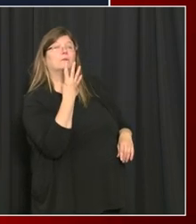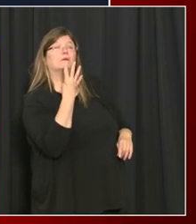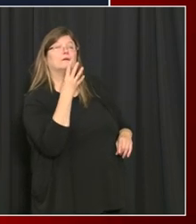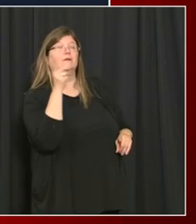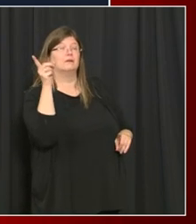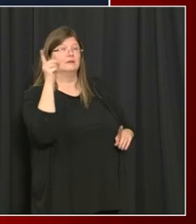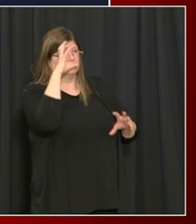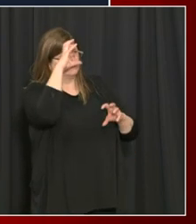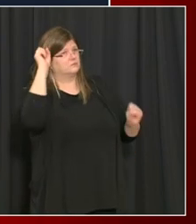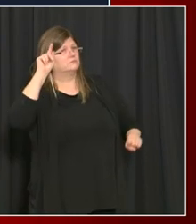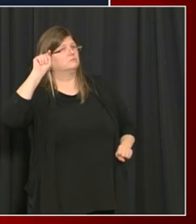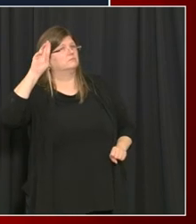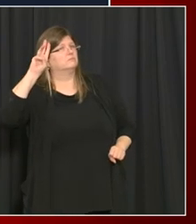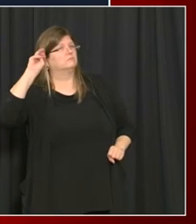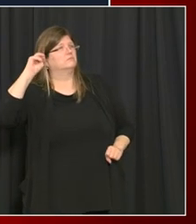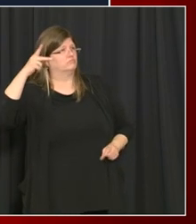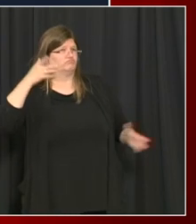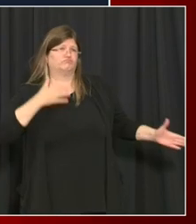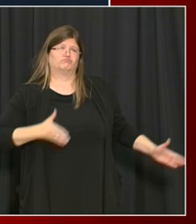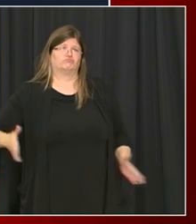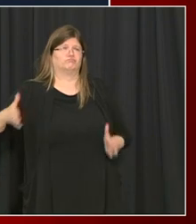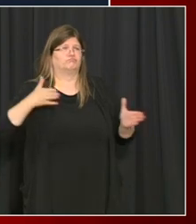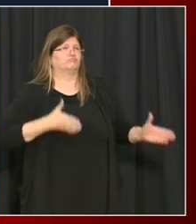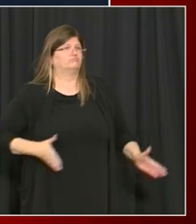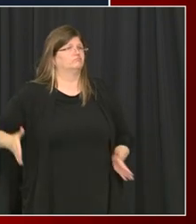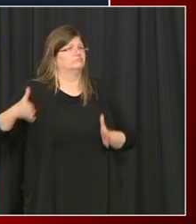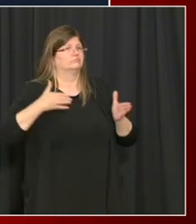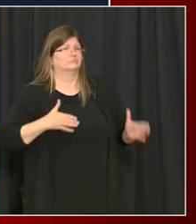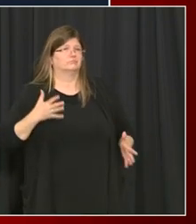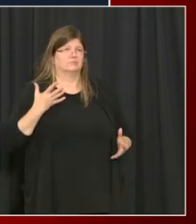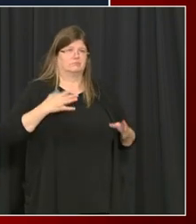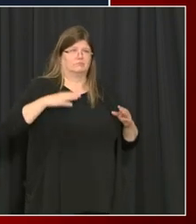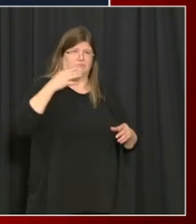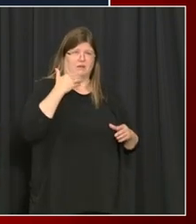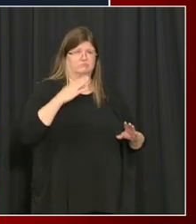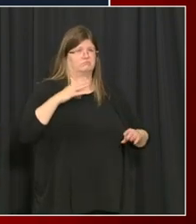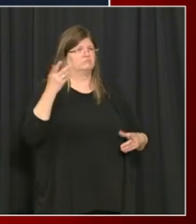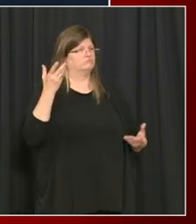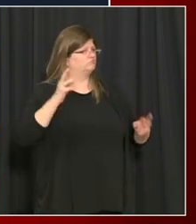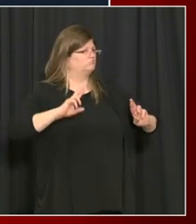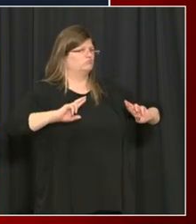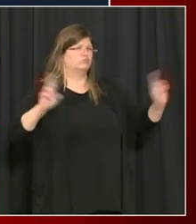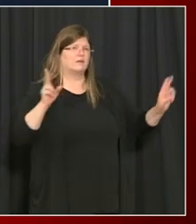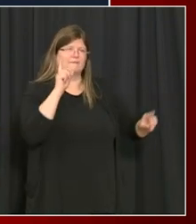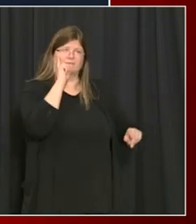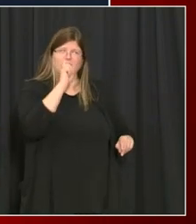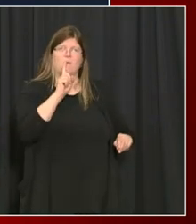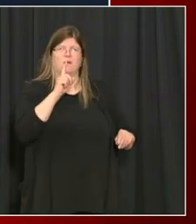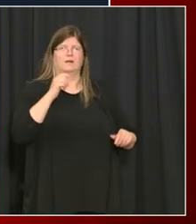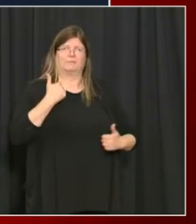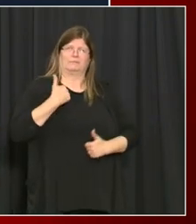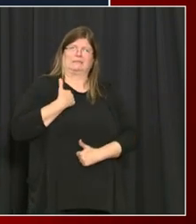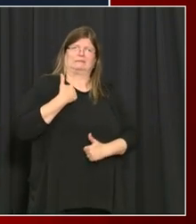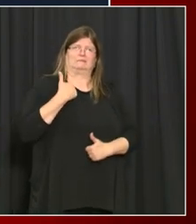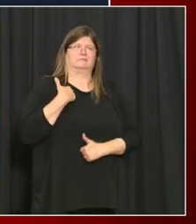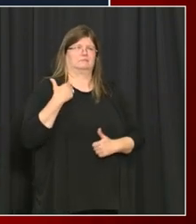planning to do his Salute to America event again on the 4th of July, and I was wondering, just to follow up, are you planning